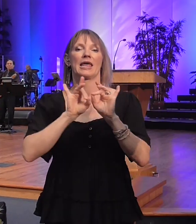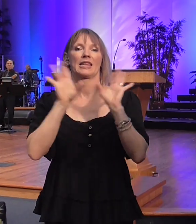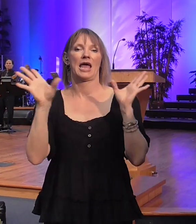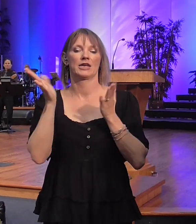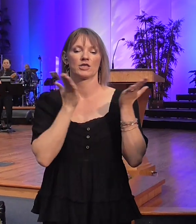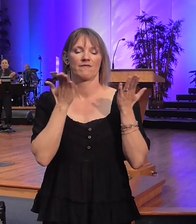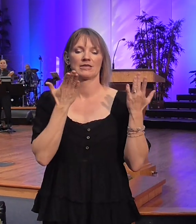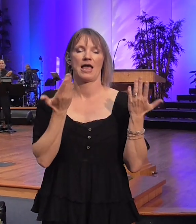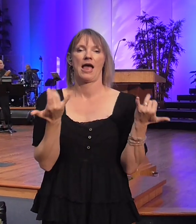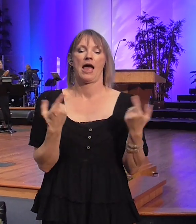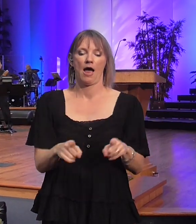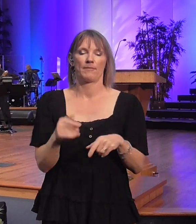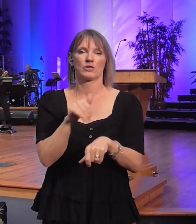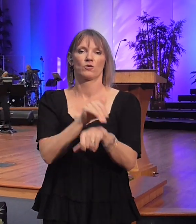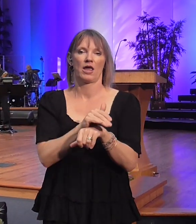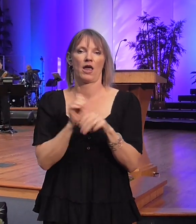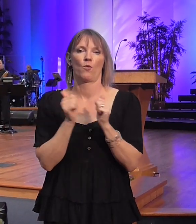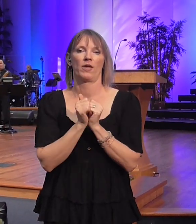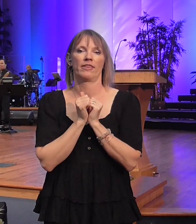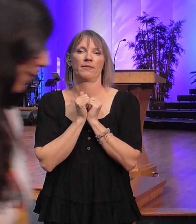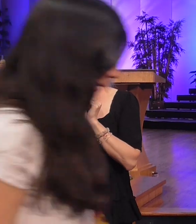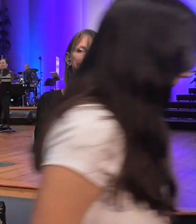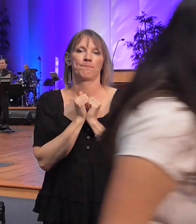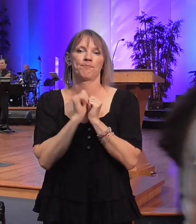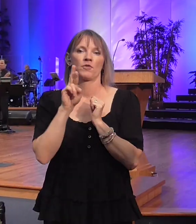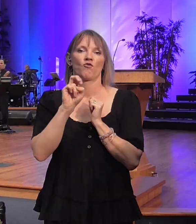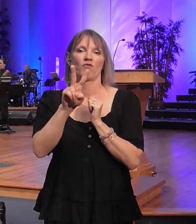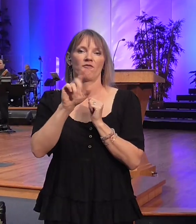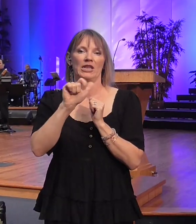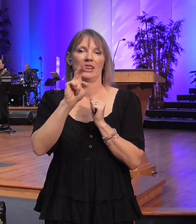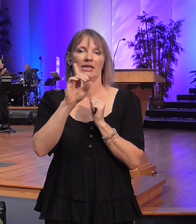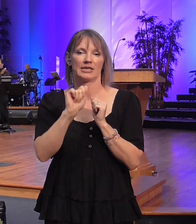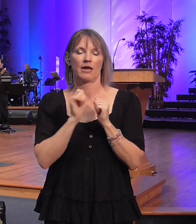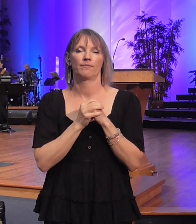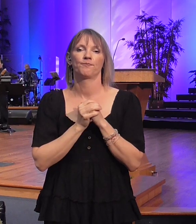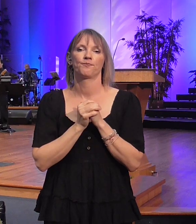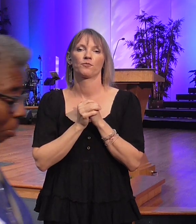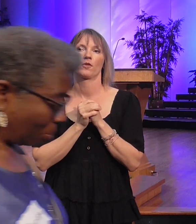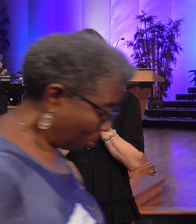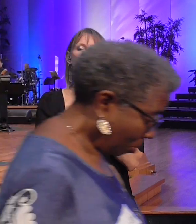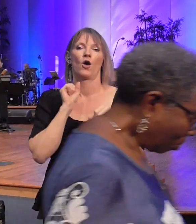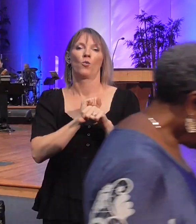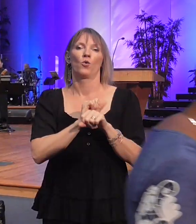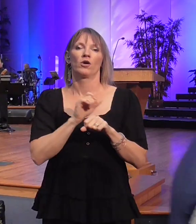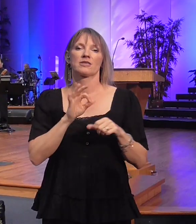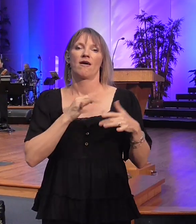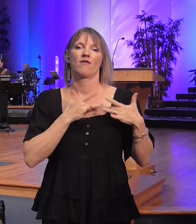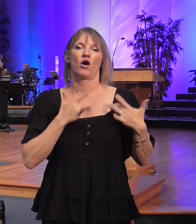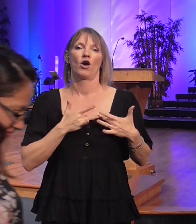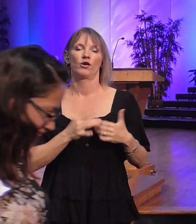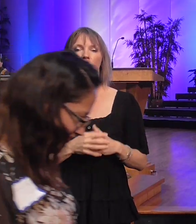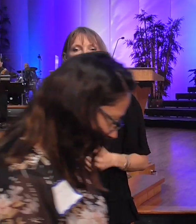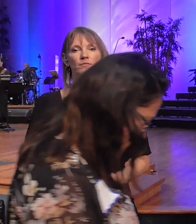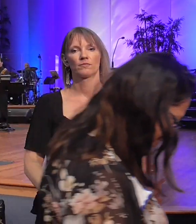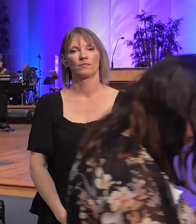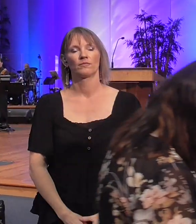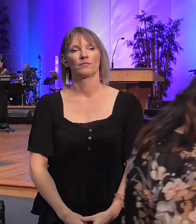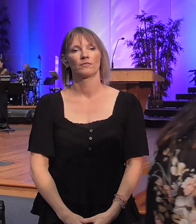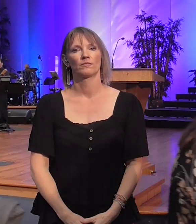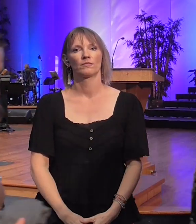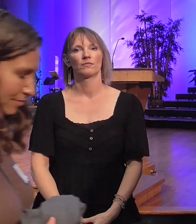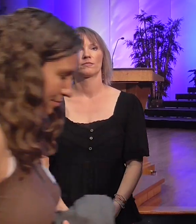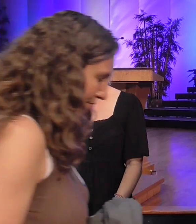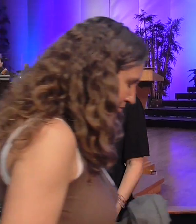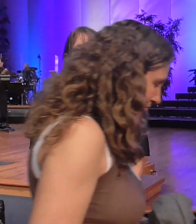p.m. with Reverend Linda. And our Works of Heart store is sponsoring a book study, and I get to do the next one. It starts Thursday at 11 a.m. It's on